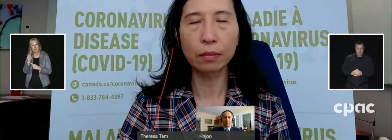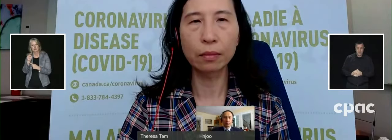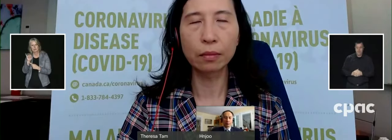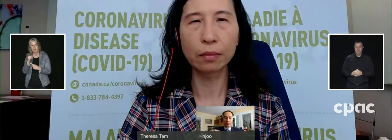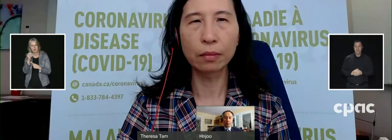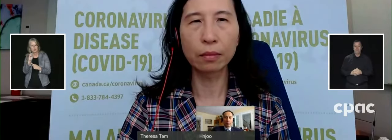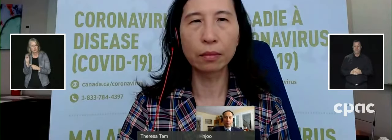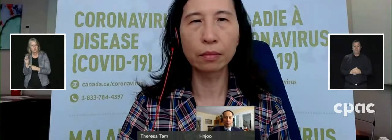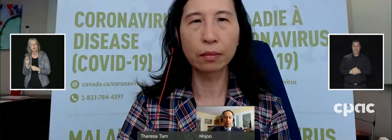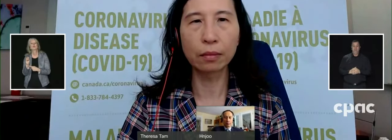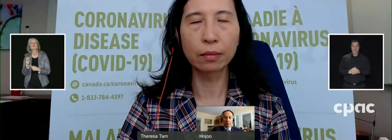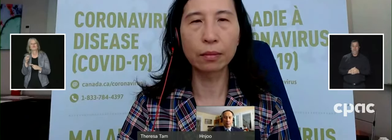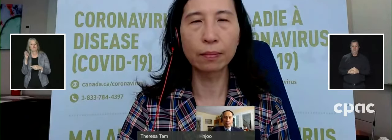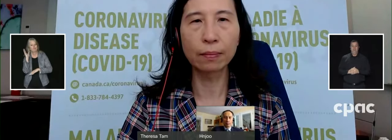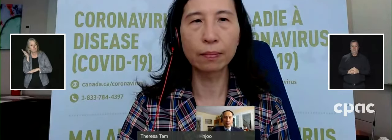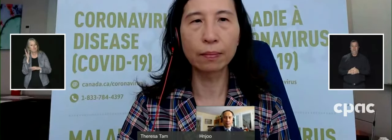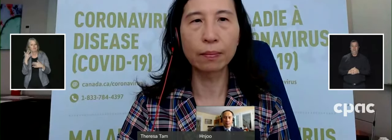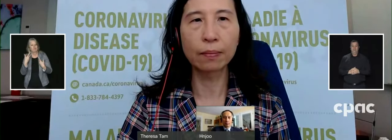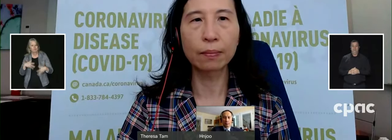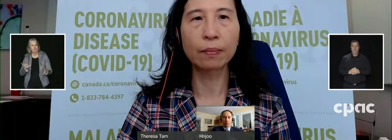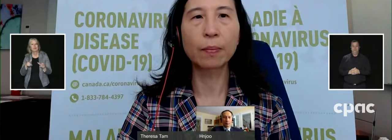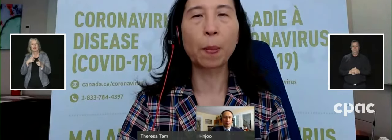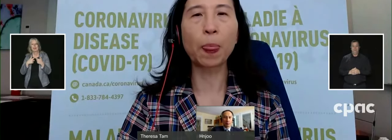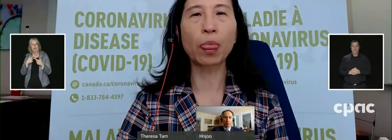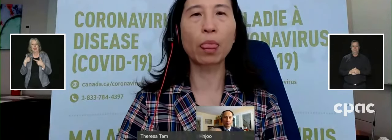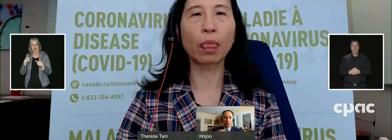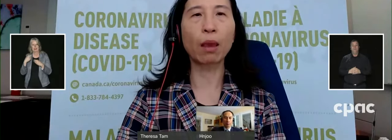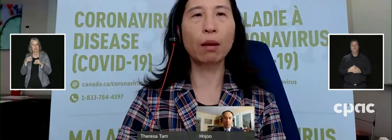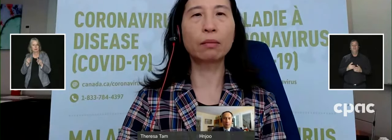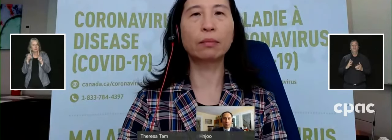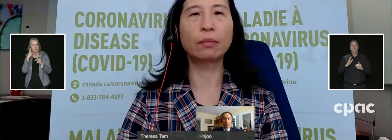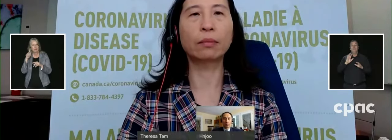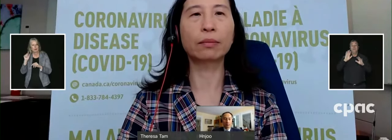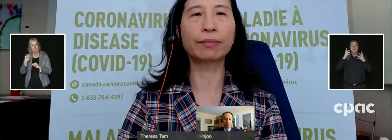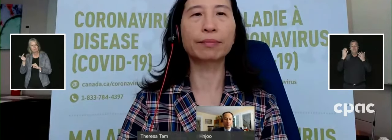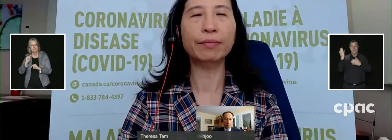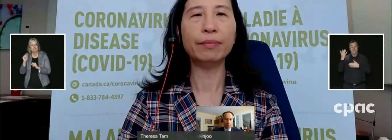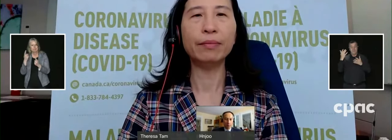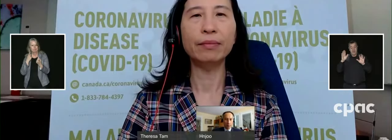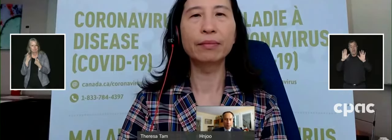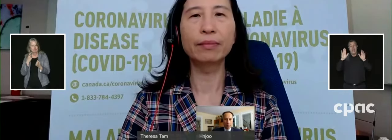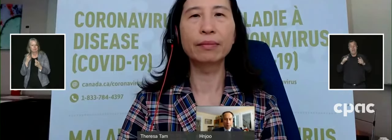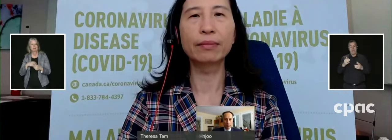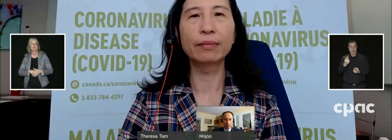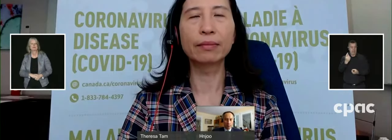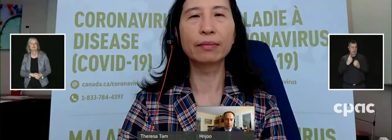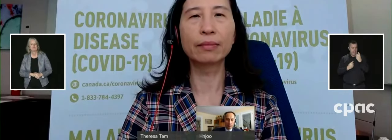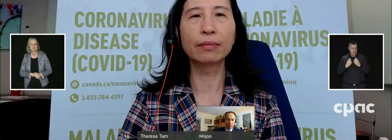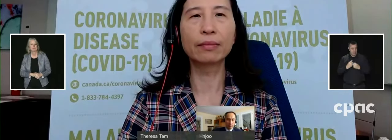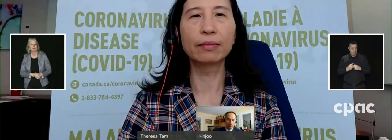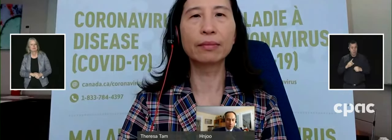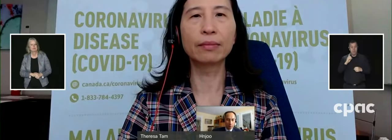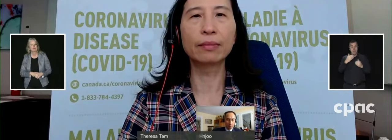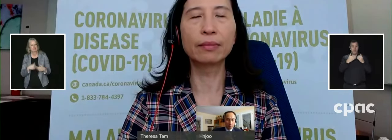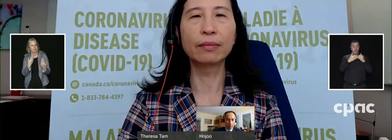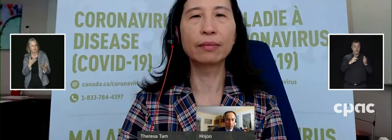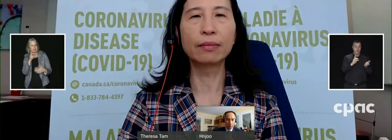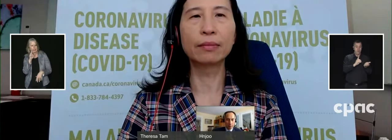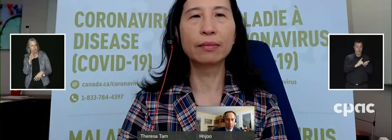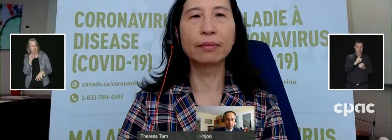will follow. Une période de questions et réponses suivra. Mais je cède d'abord la parole à la Dr. Tam. Dr. Tam, over